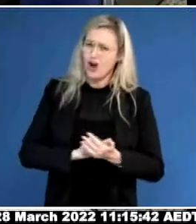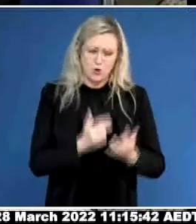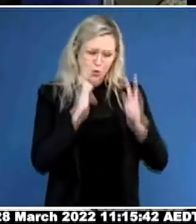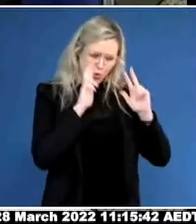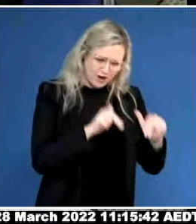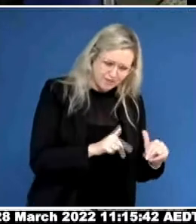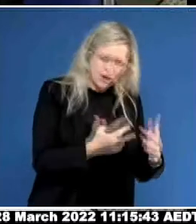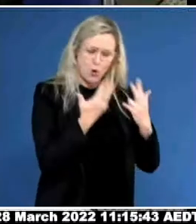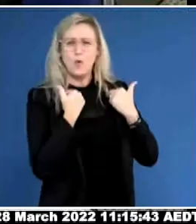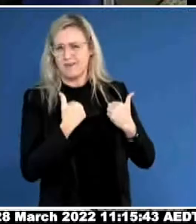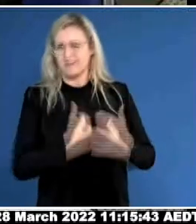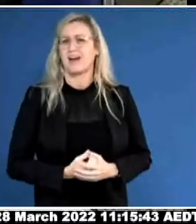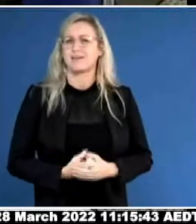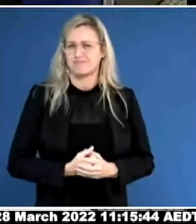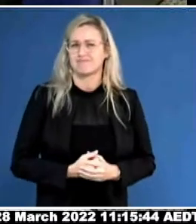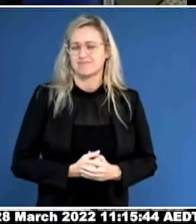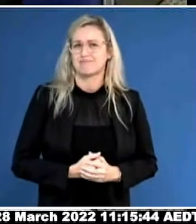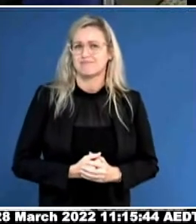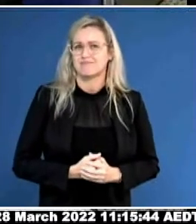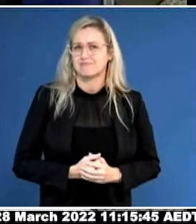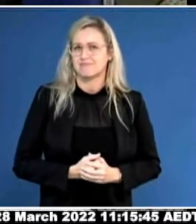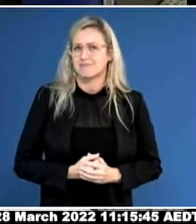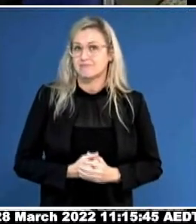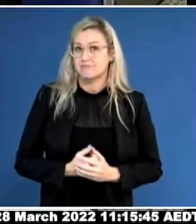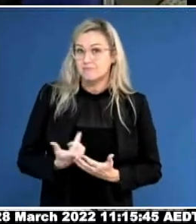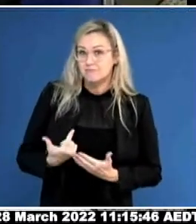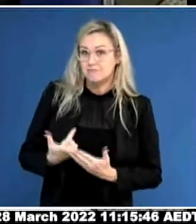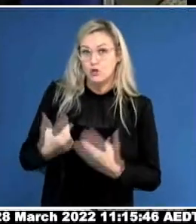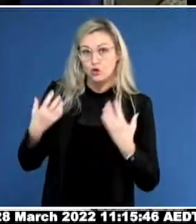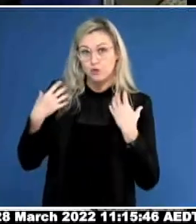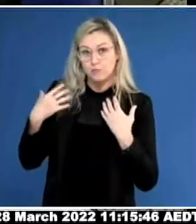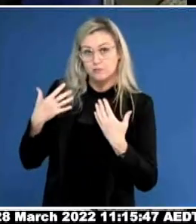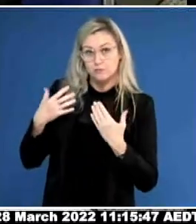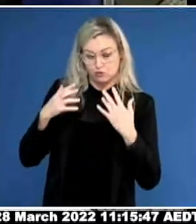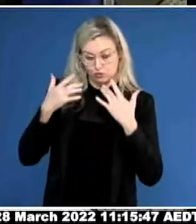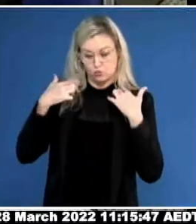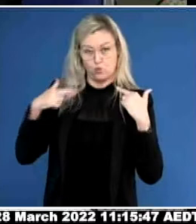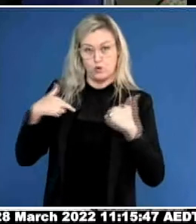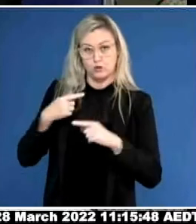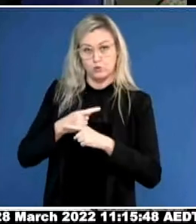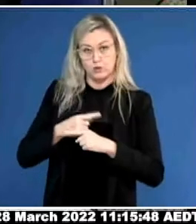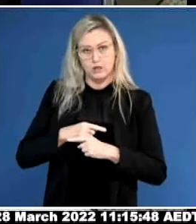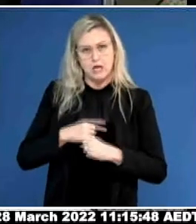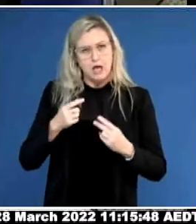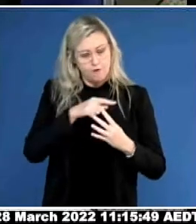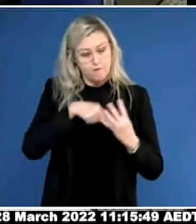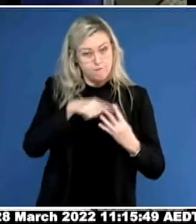And the other person who's really important and special to you is your sister, who we're calling Shaniqua.